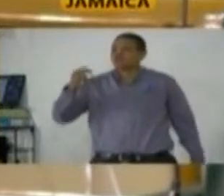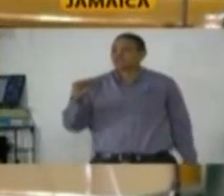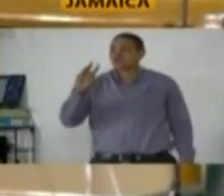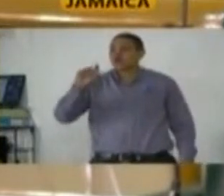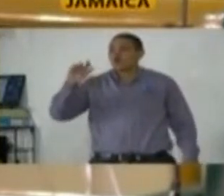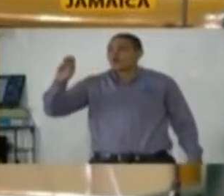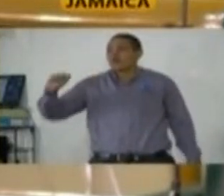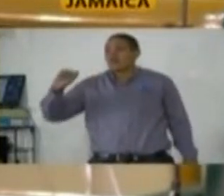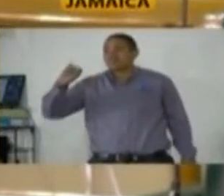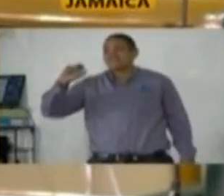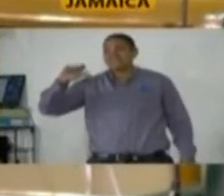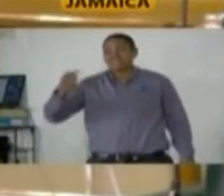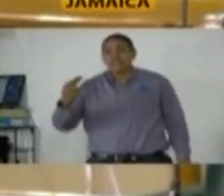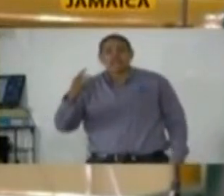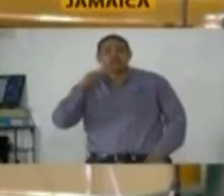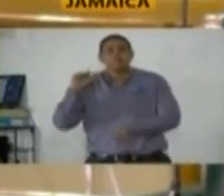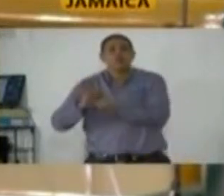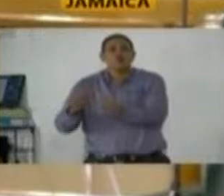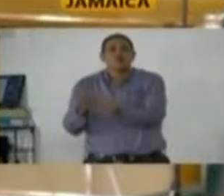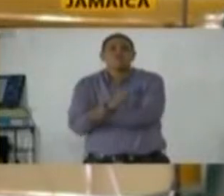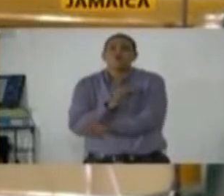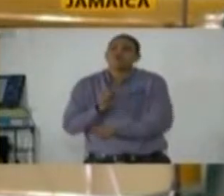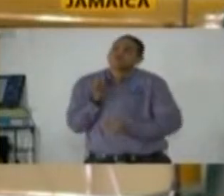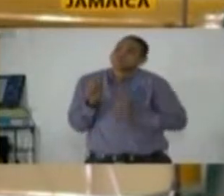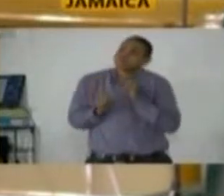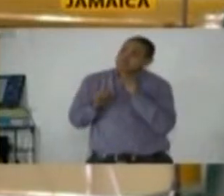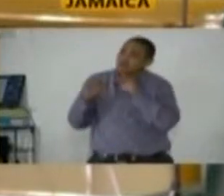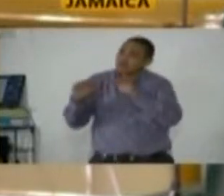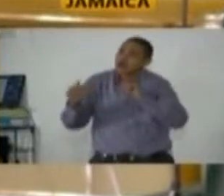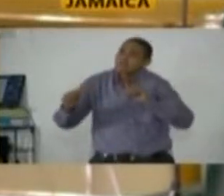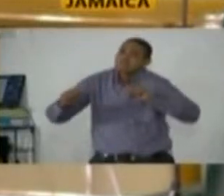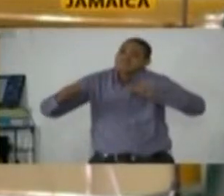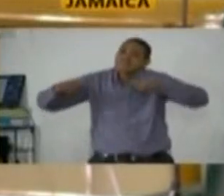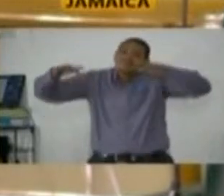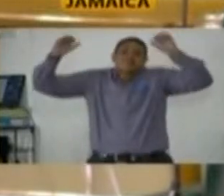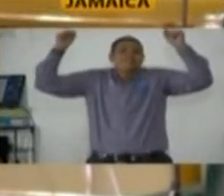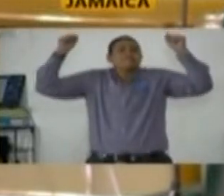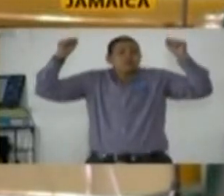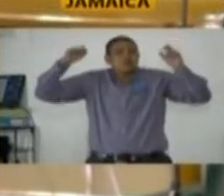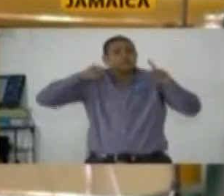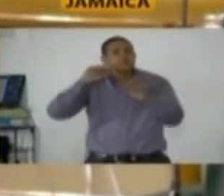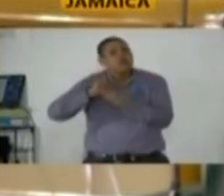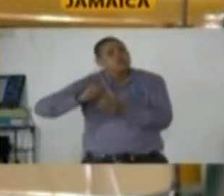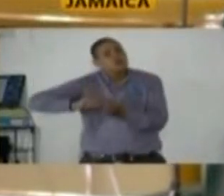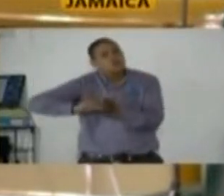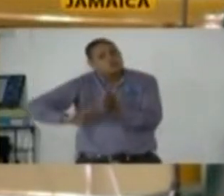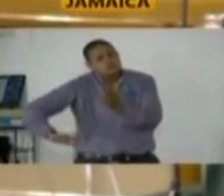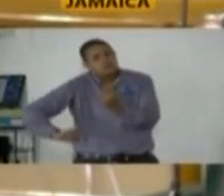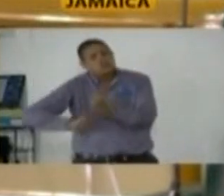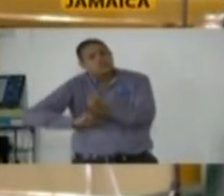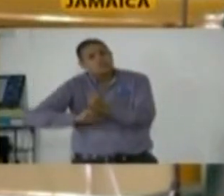to work to ensure full recovery, full accounting and support for our children.